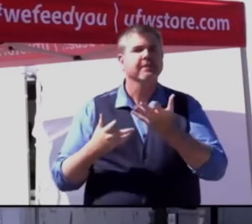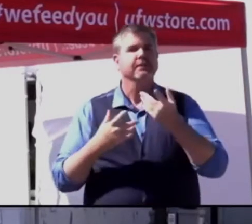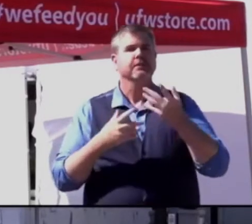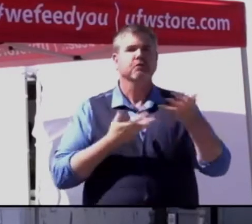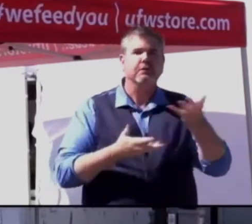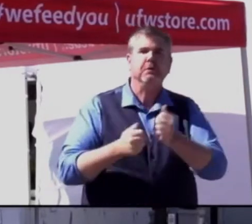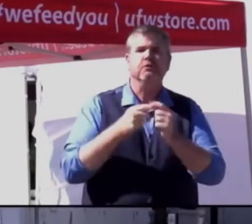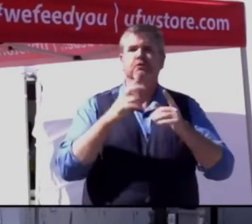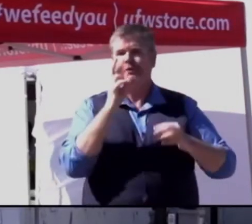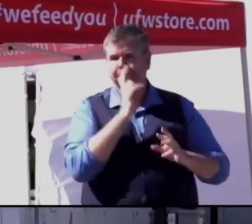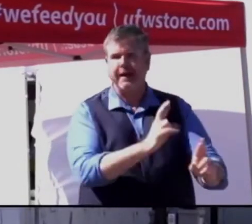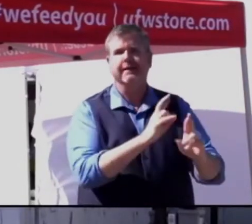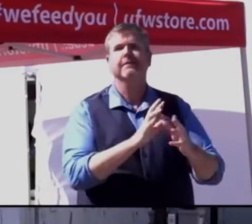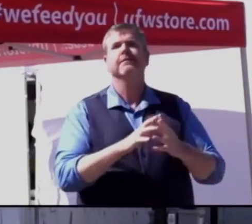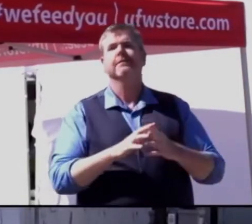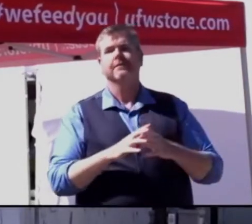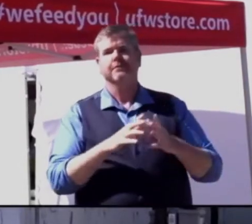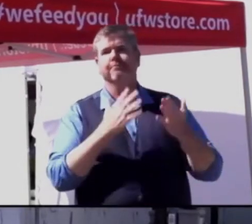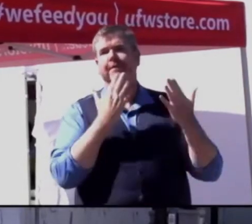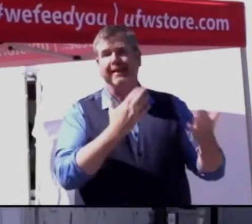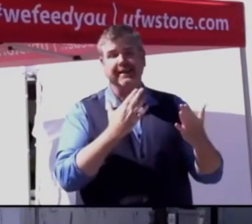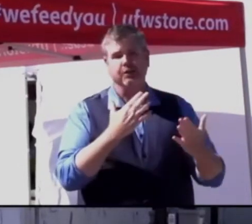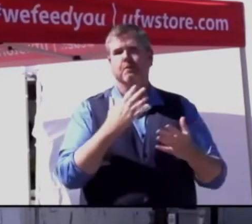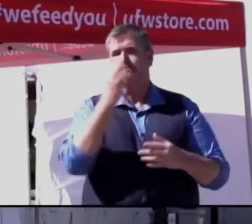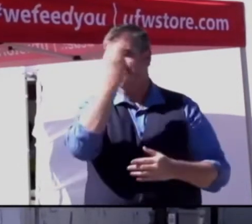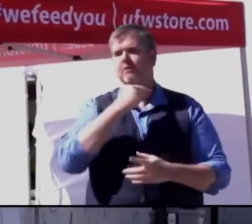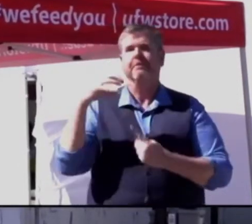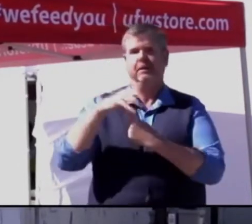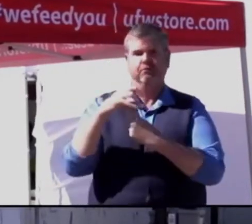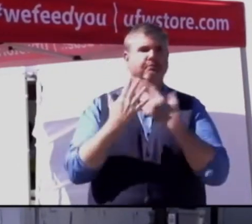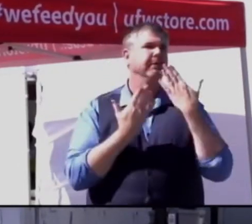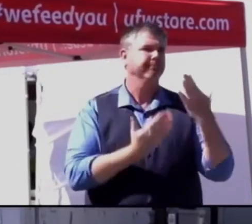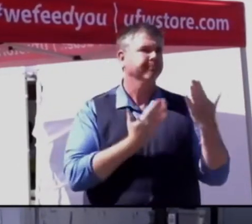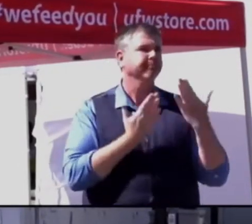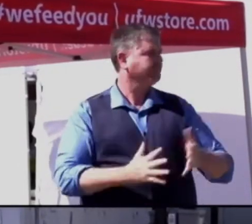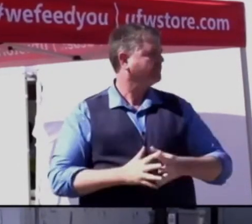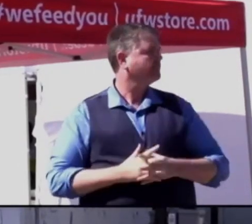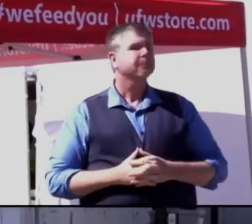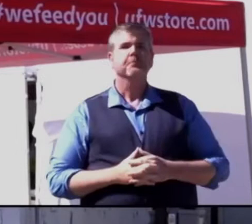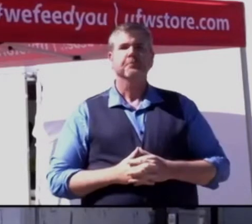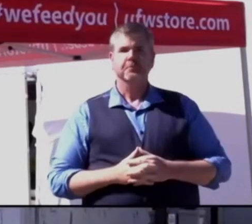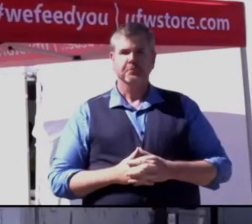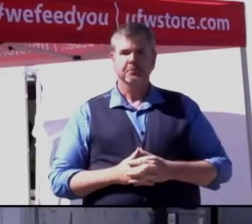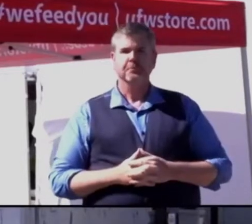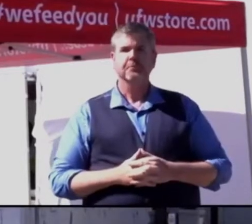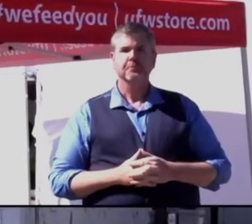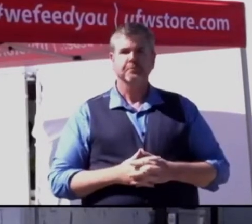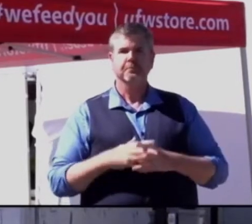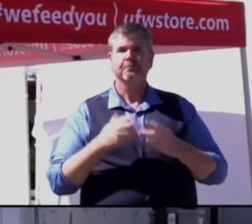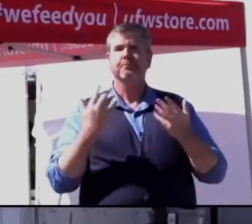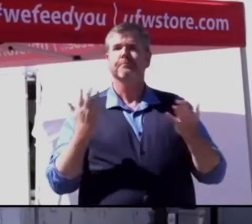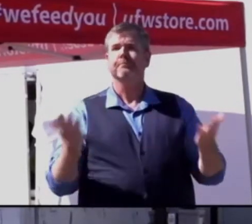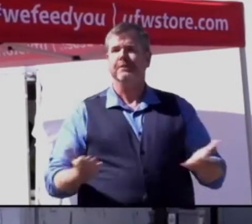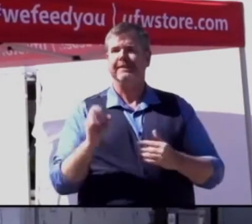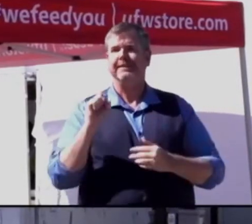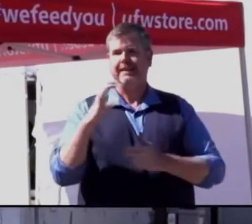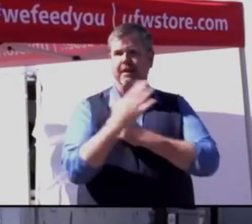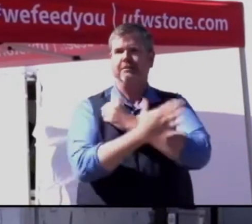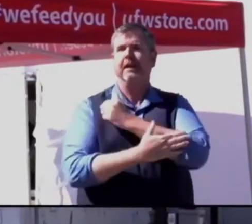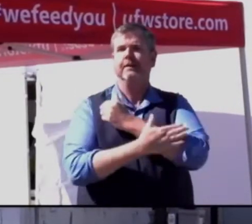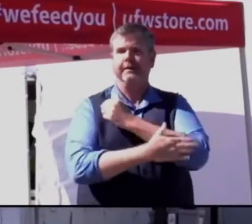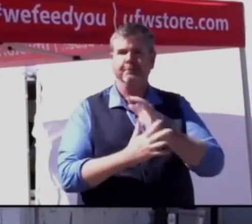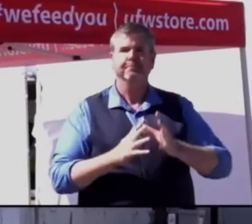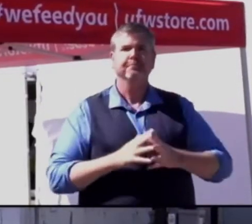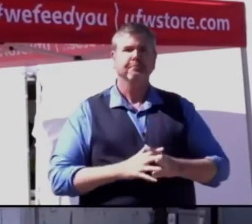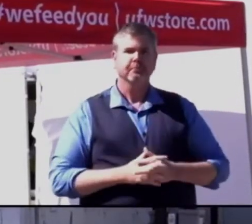my gratitude for that. In addition, thank you so much to the County of Santa Clara. I must